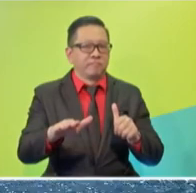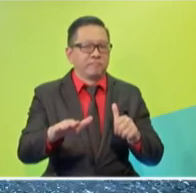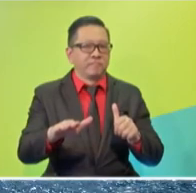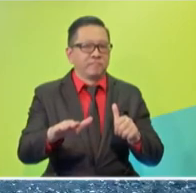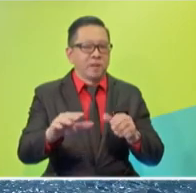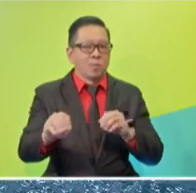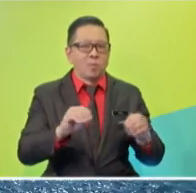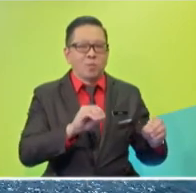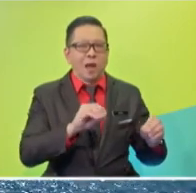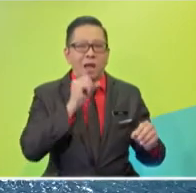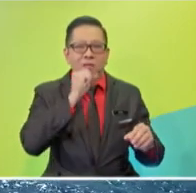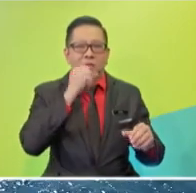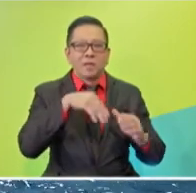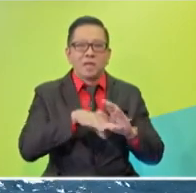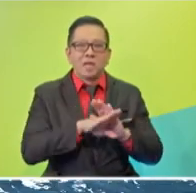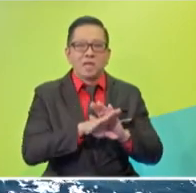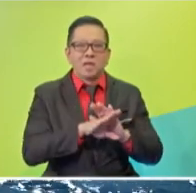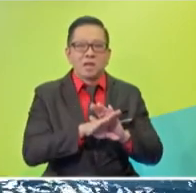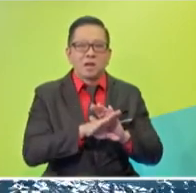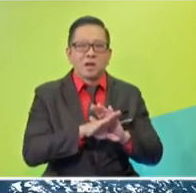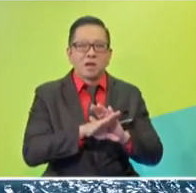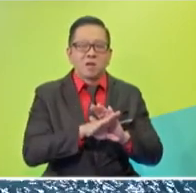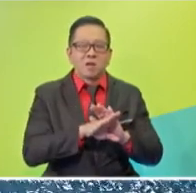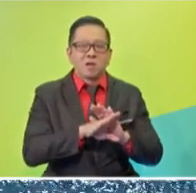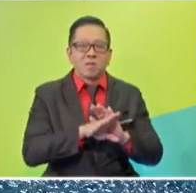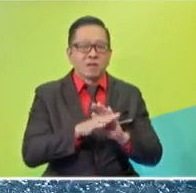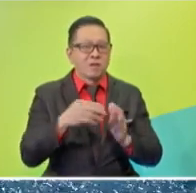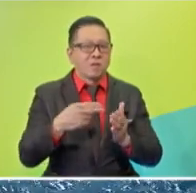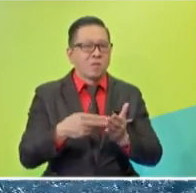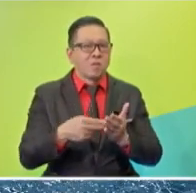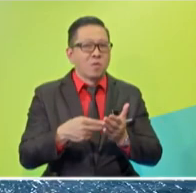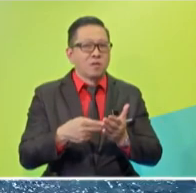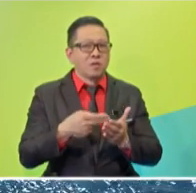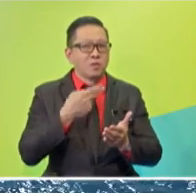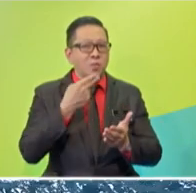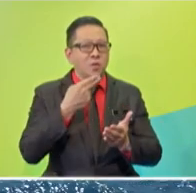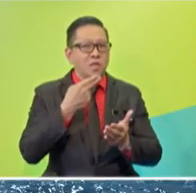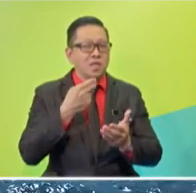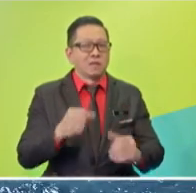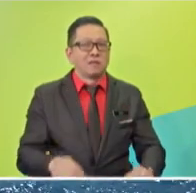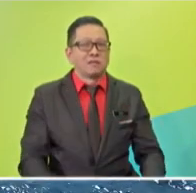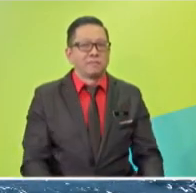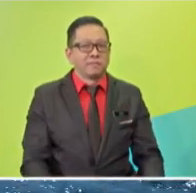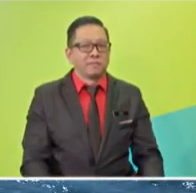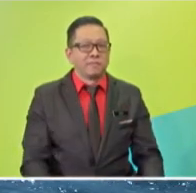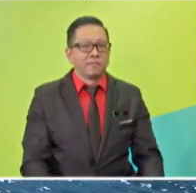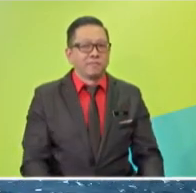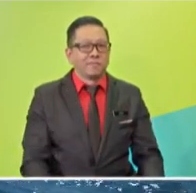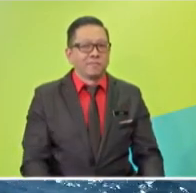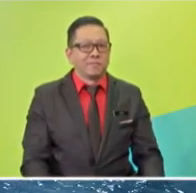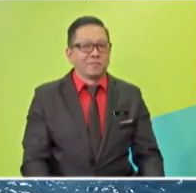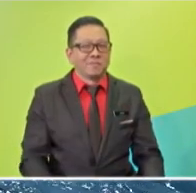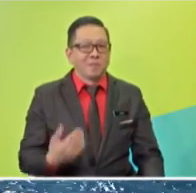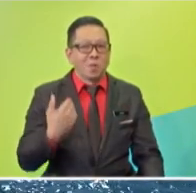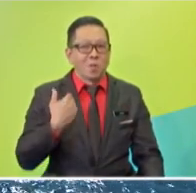Put the ice cream on a gold spoon. Put the ice cream on a gold spoon. Mm-hmm. Do you have one at home, Shafiqah? I